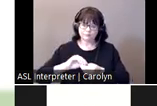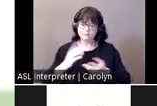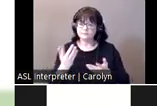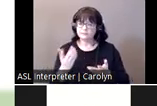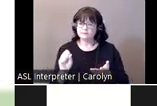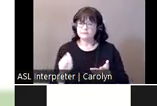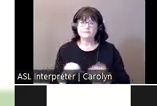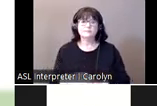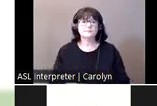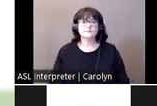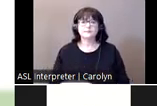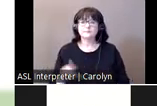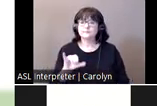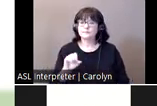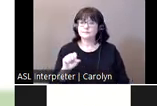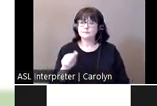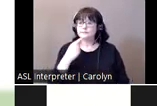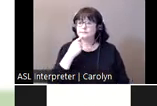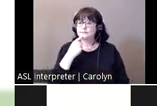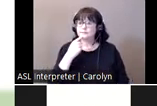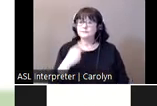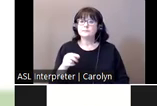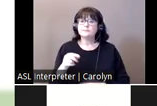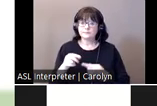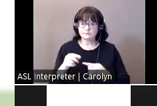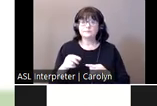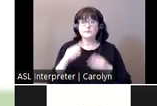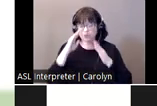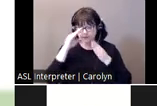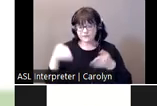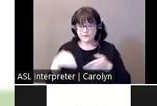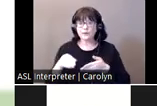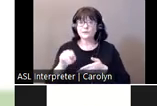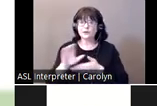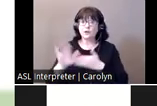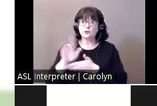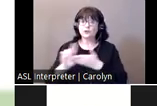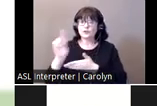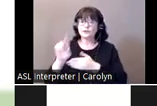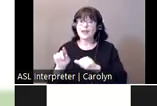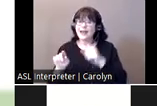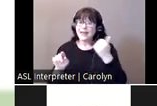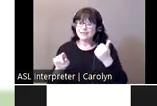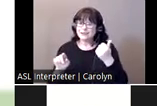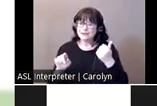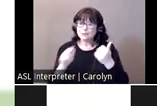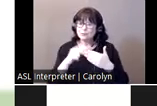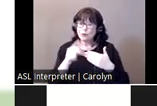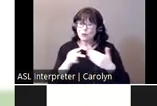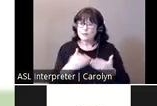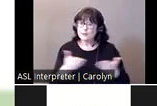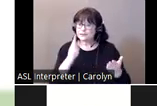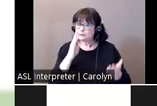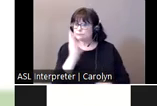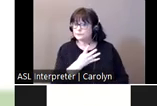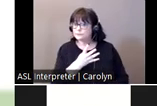Lisa says, focus on post-secondary and omission of others. That's an interesting comment, Lisa, because it's true that in Ontario, the